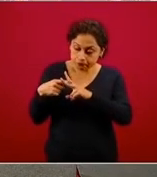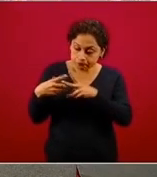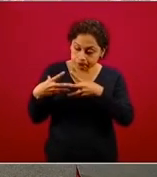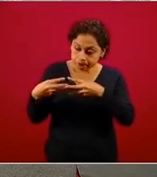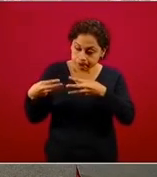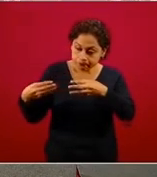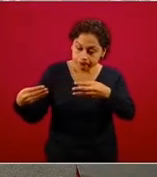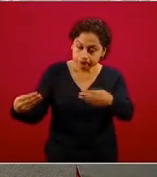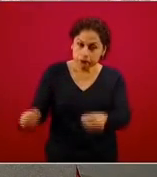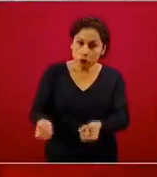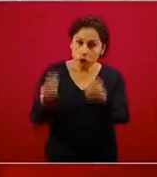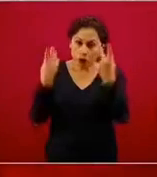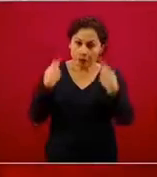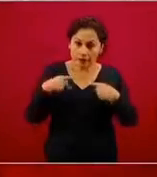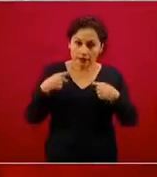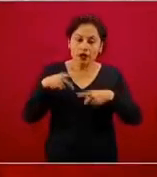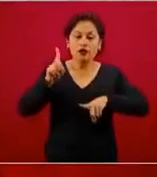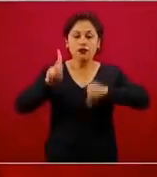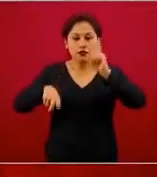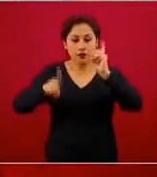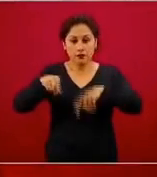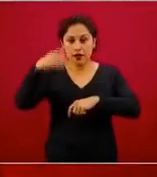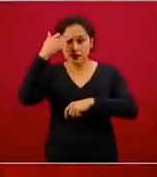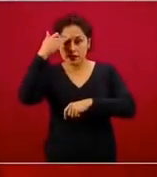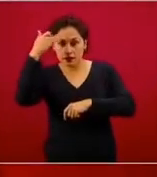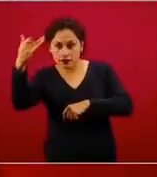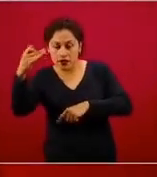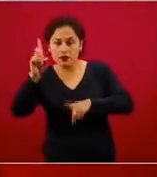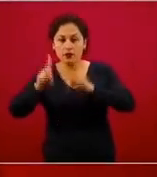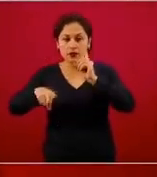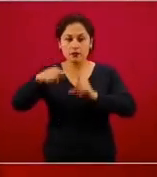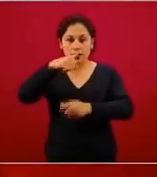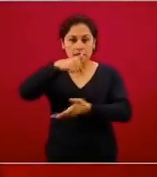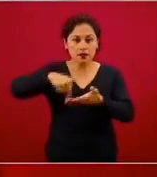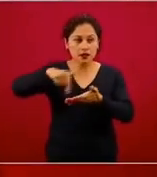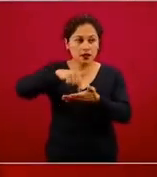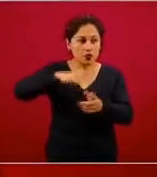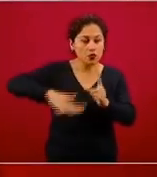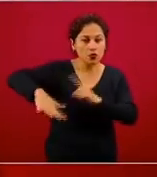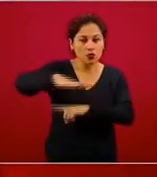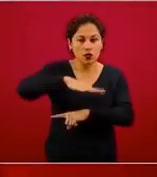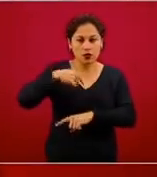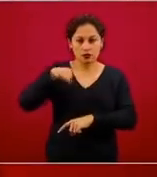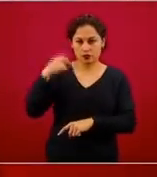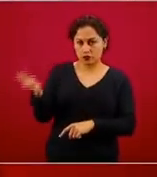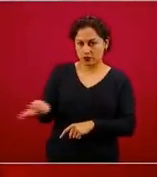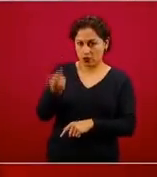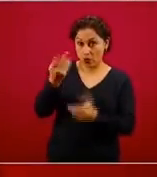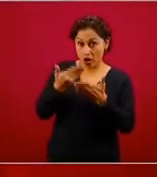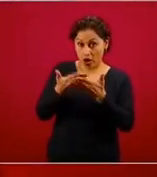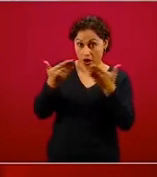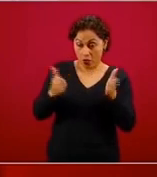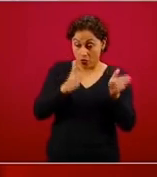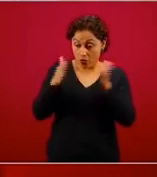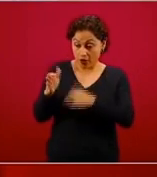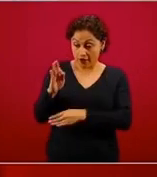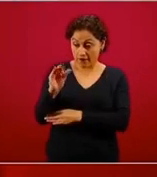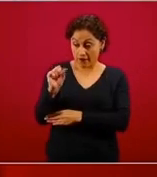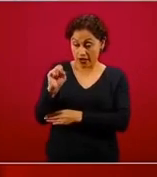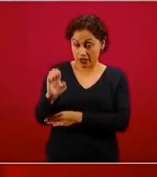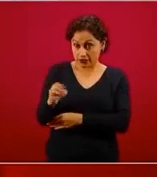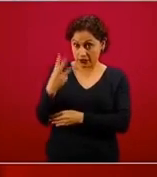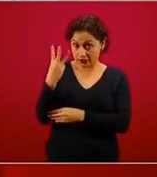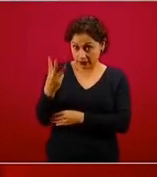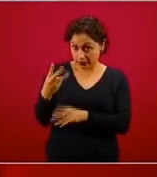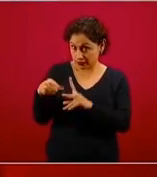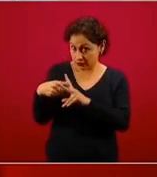factor en el in espacio y en el confirmed tiempo. cases and Quiero that this can preguntarle si vary ya in se ha space and time. modificado And I'd en like to esta ask fase you 3 if in y de phase cuánto sería 3 that ahora